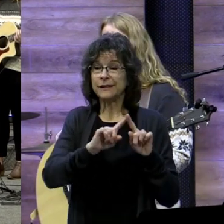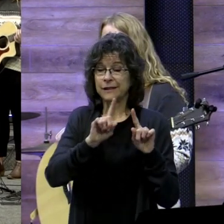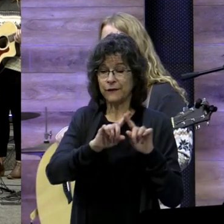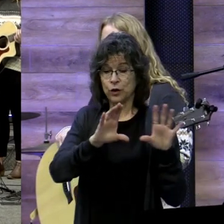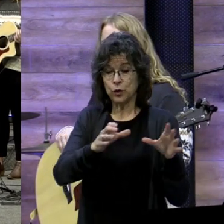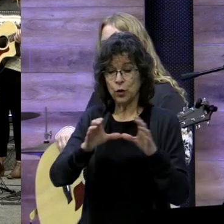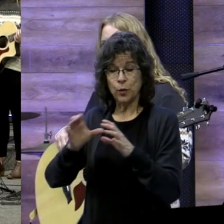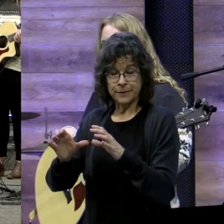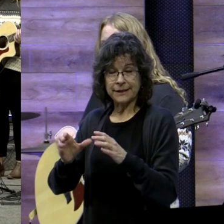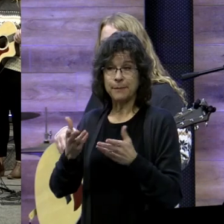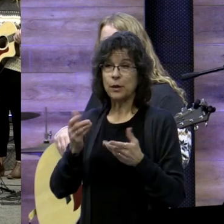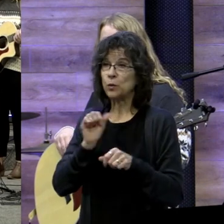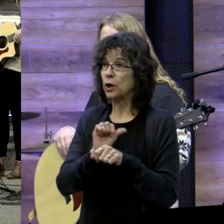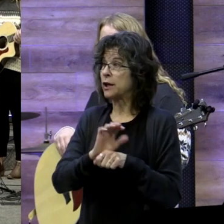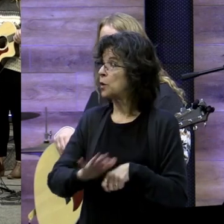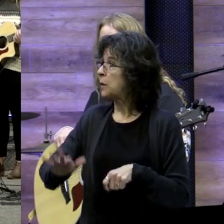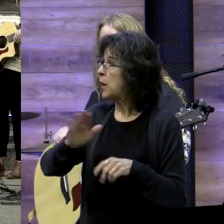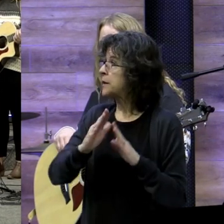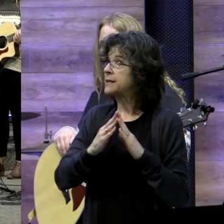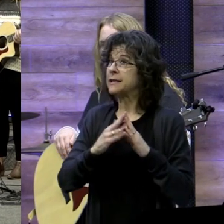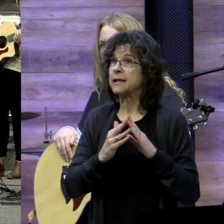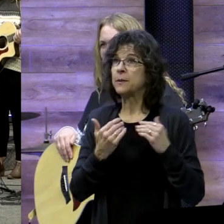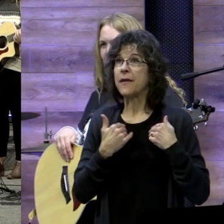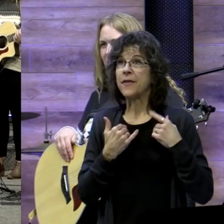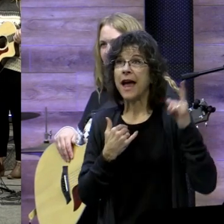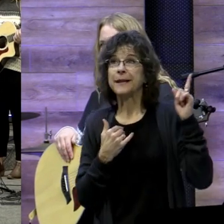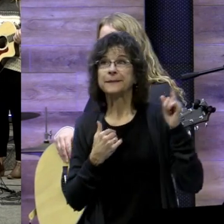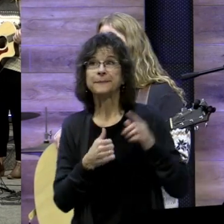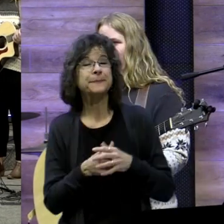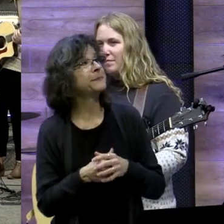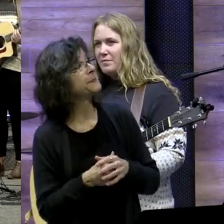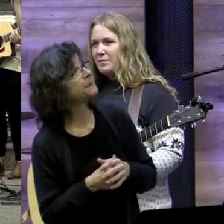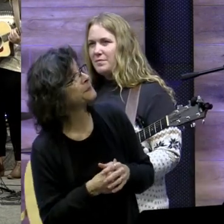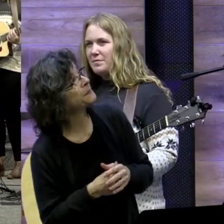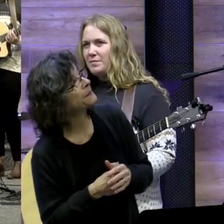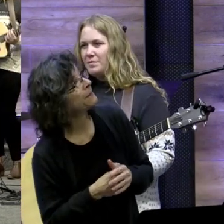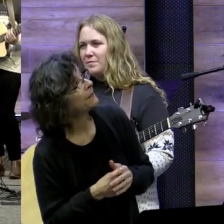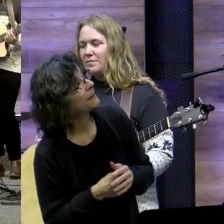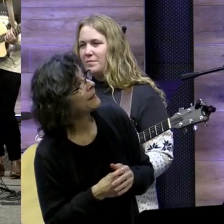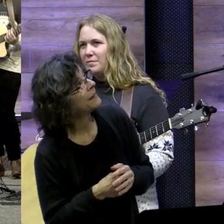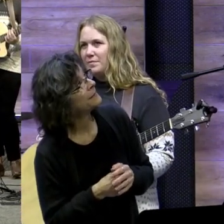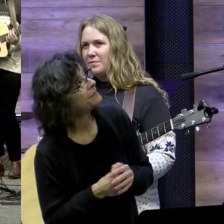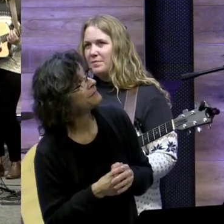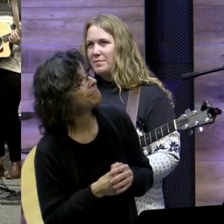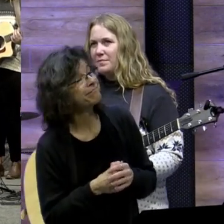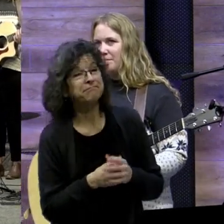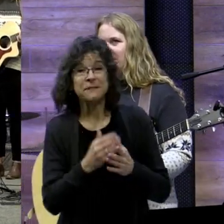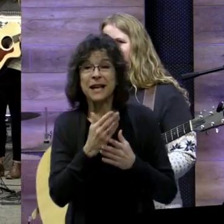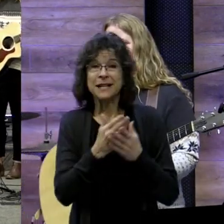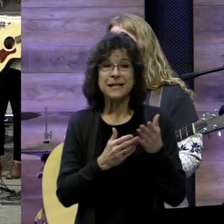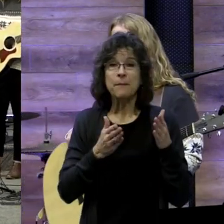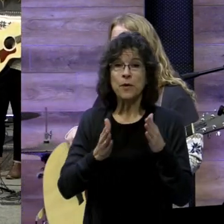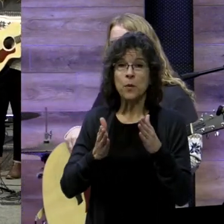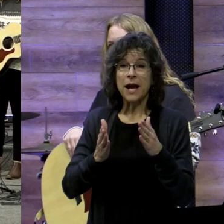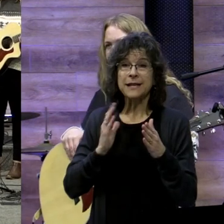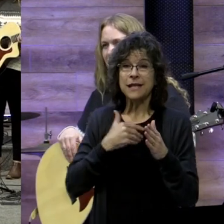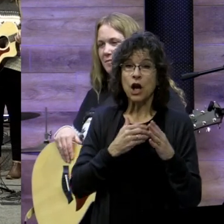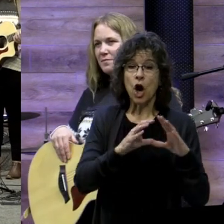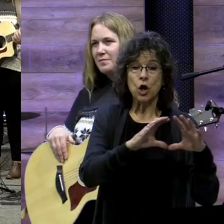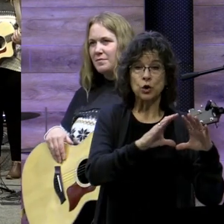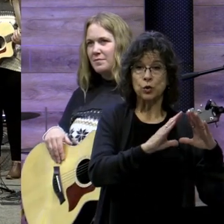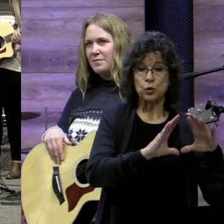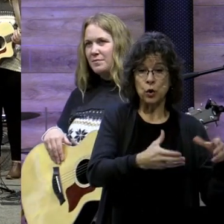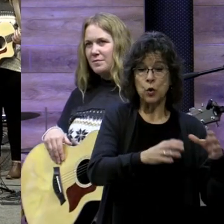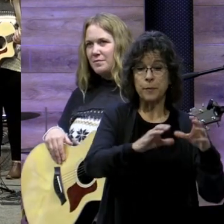city. And do we have that? There we go. Just give you a snapshot of some of the ways that people are just taking their faith.